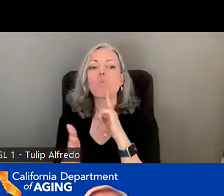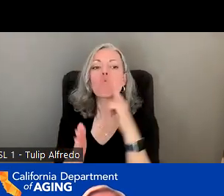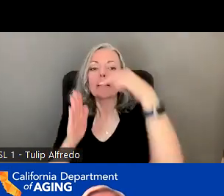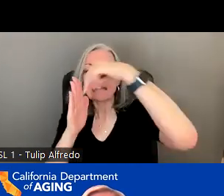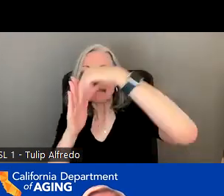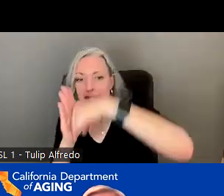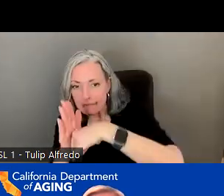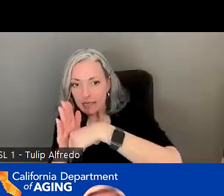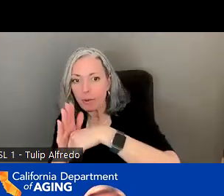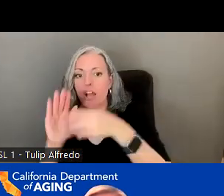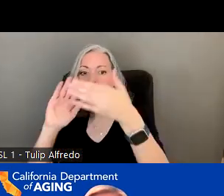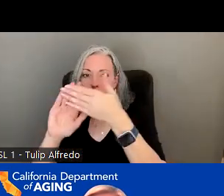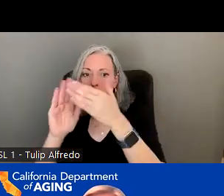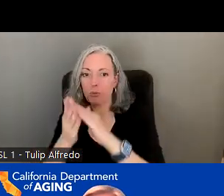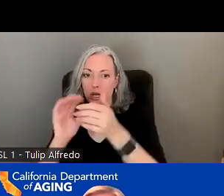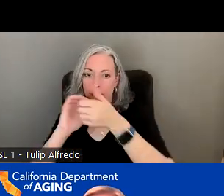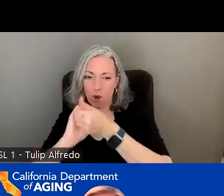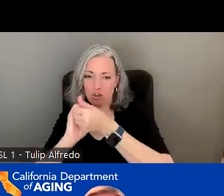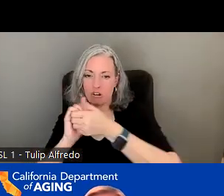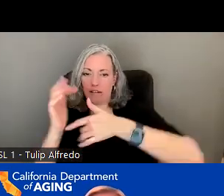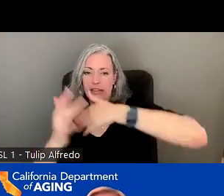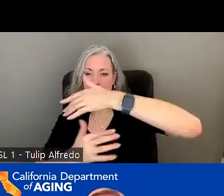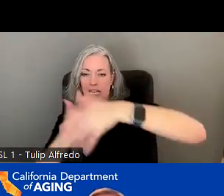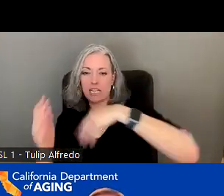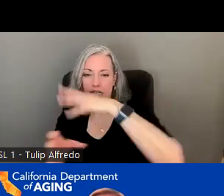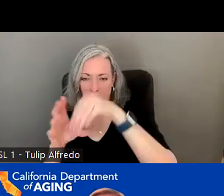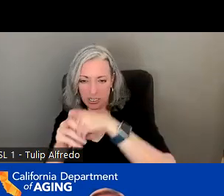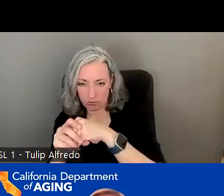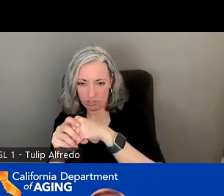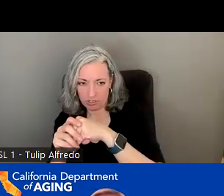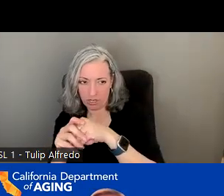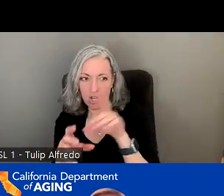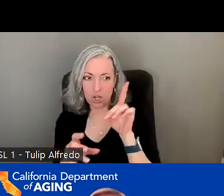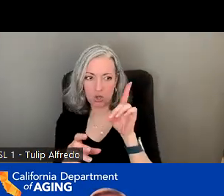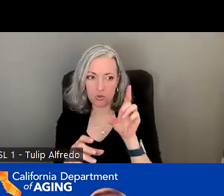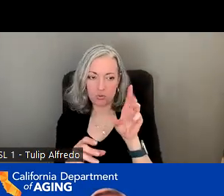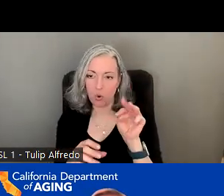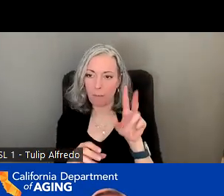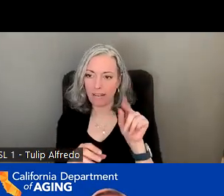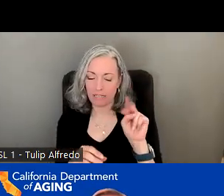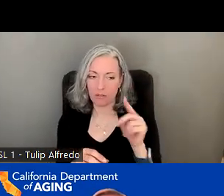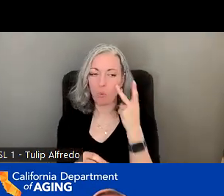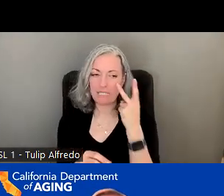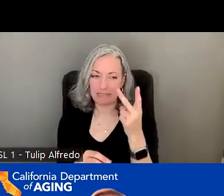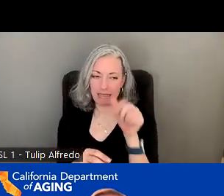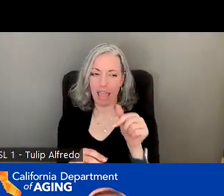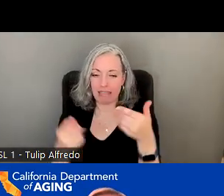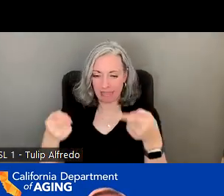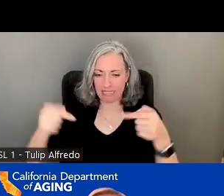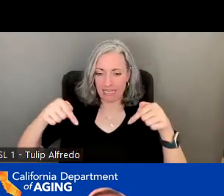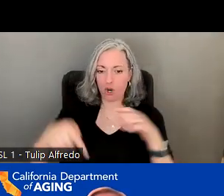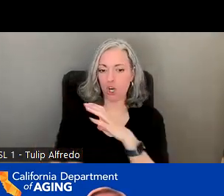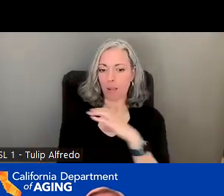into the community partner engagement domain. That's where we see the role of this advisory committee.